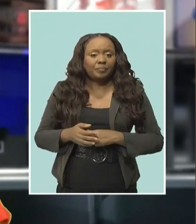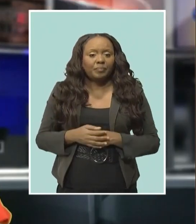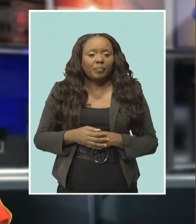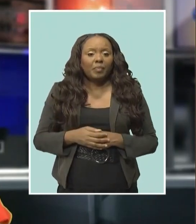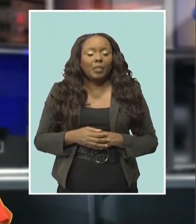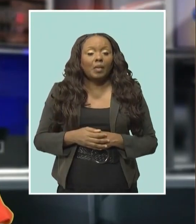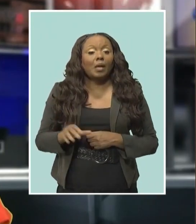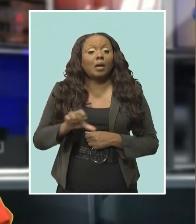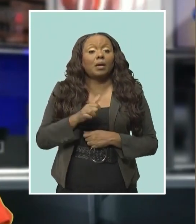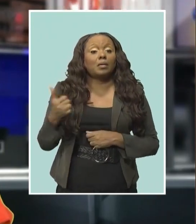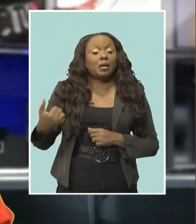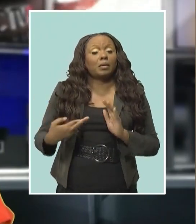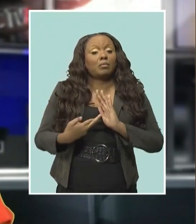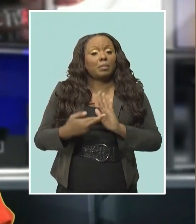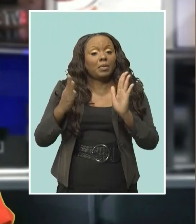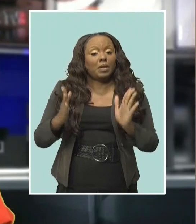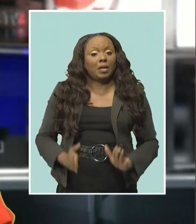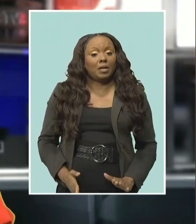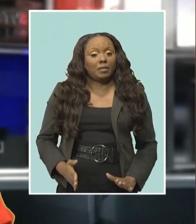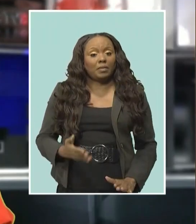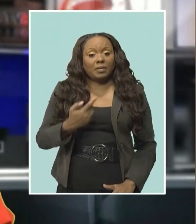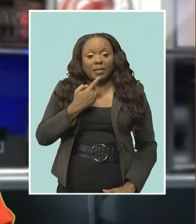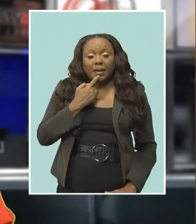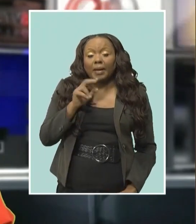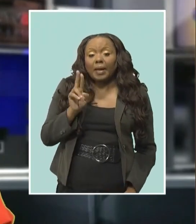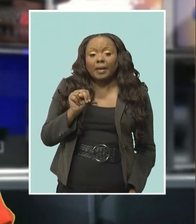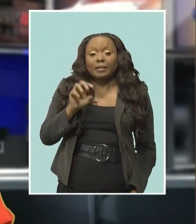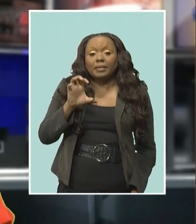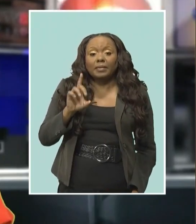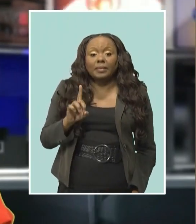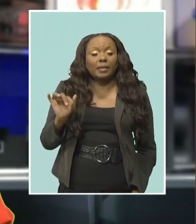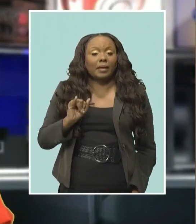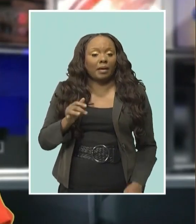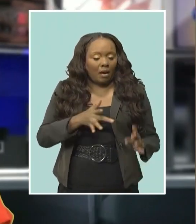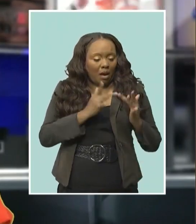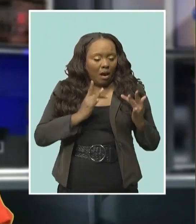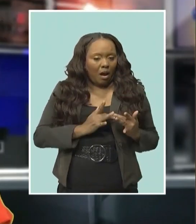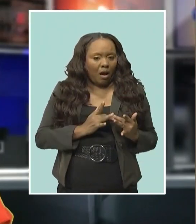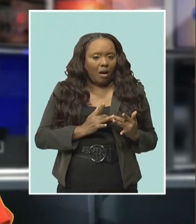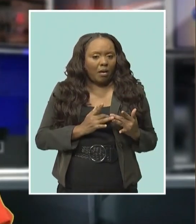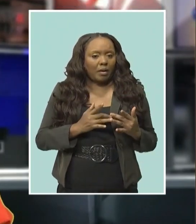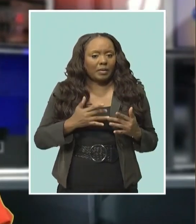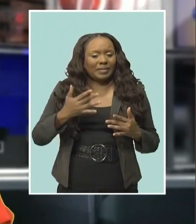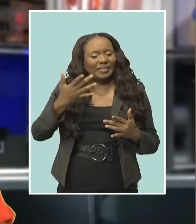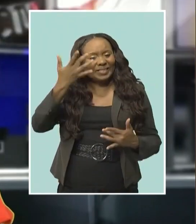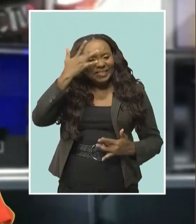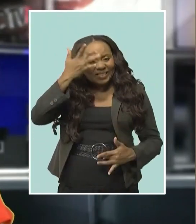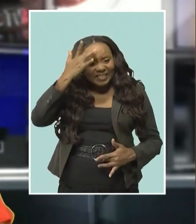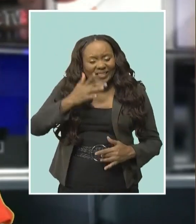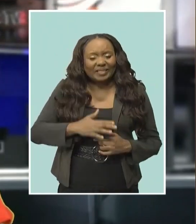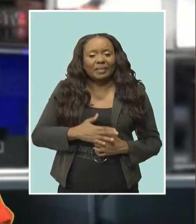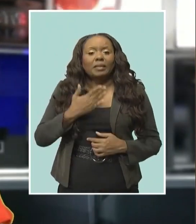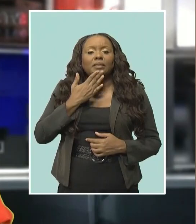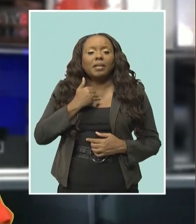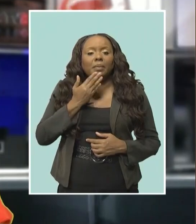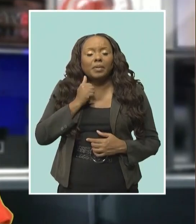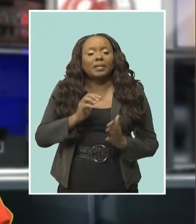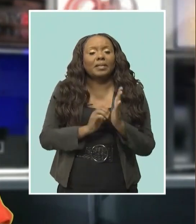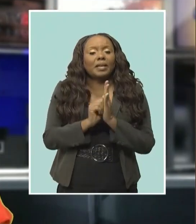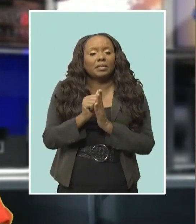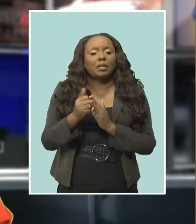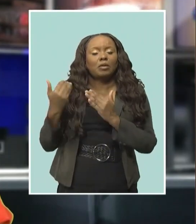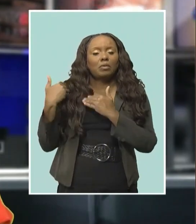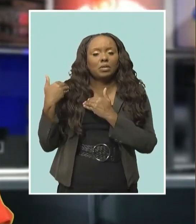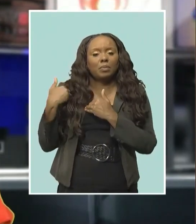for the conference, revealed that NCDs such as cardiovascular disease, diabetes and cancer are responsible for the majority